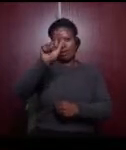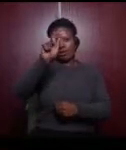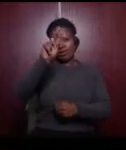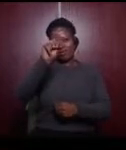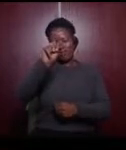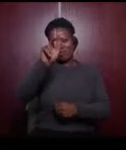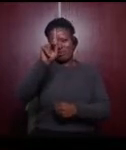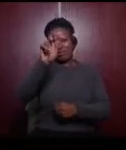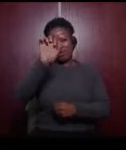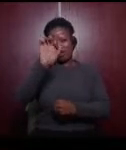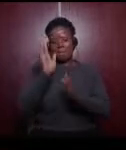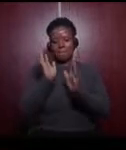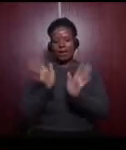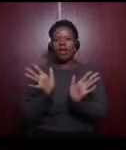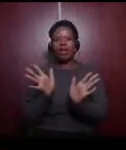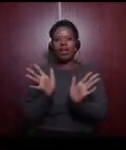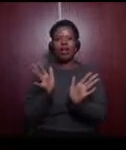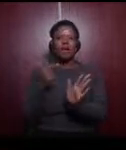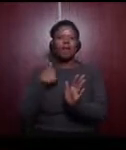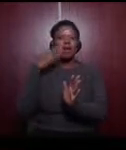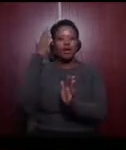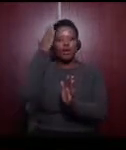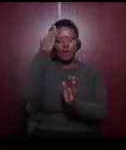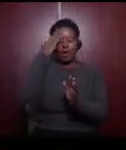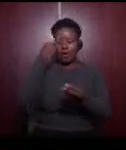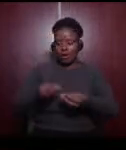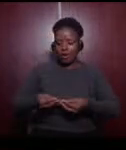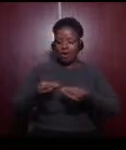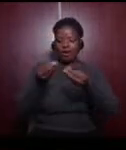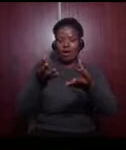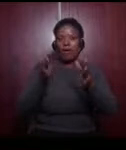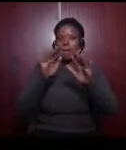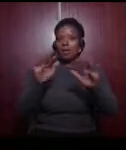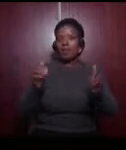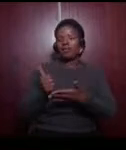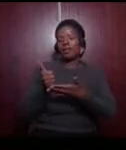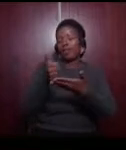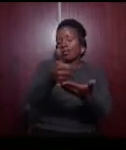does the disaster management supply to the people that actually